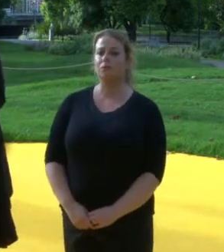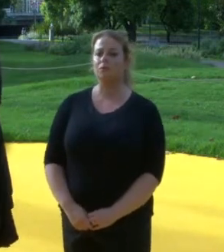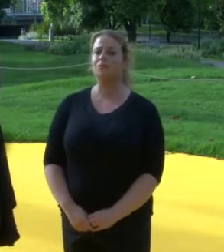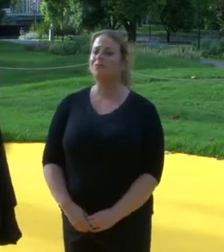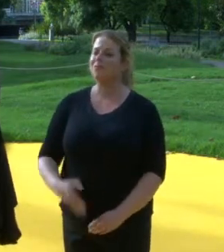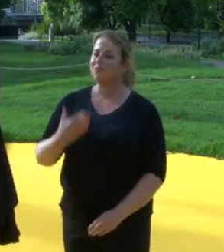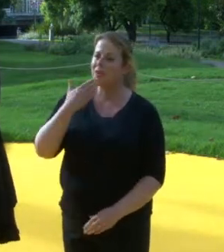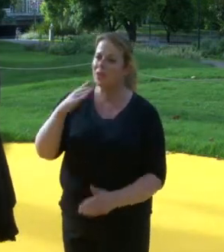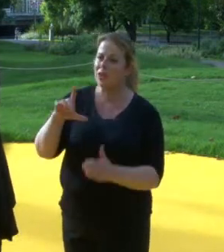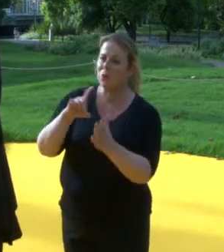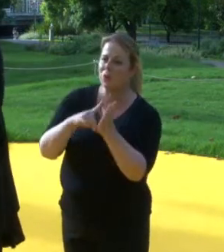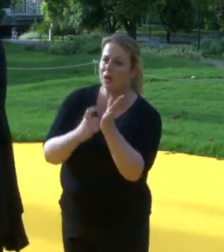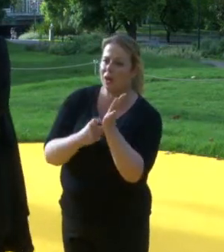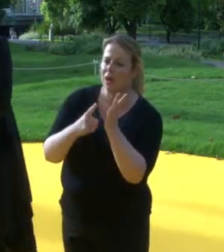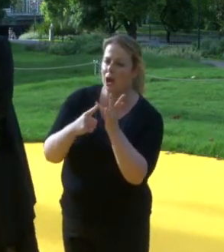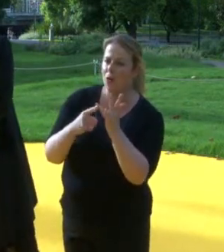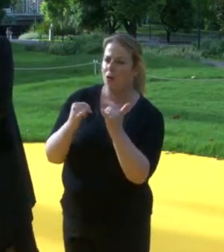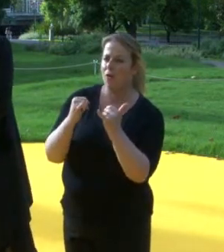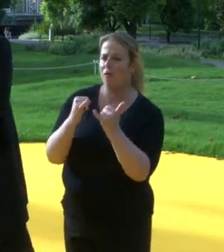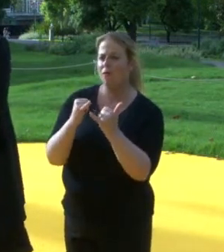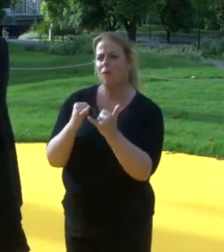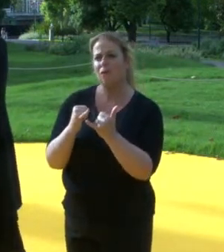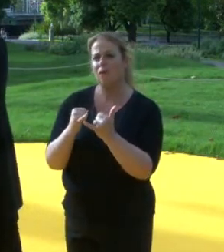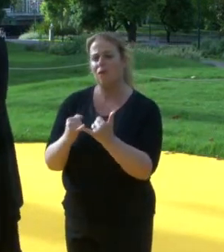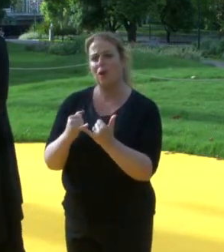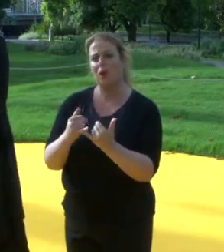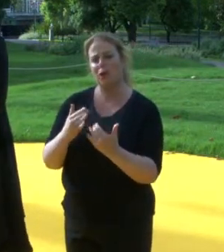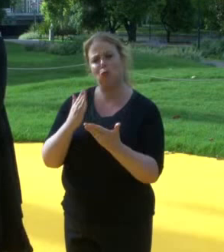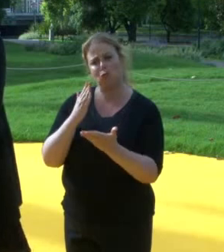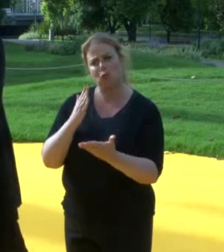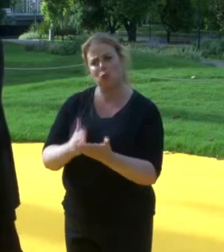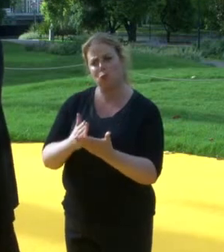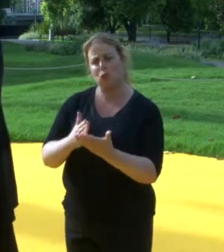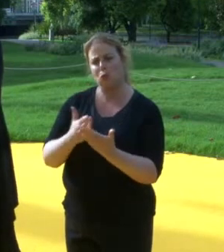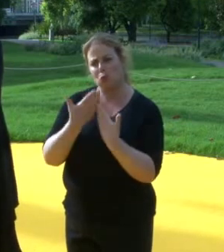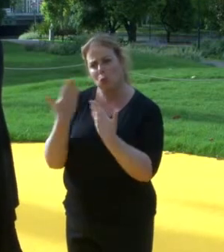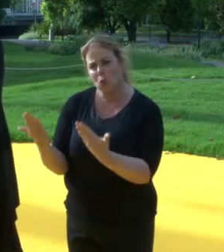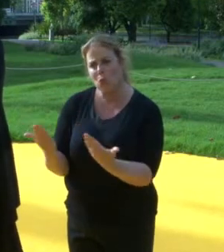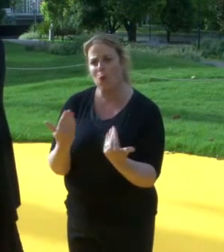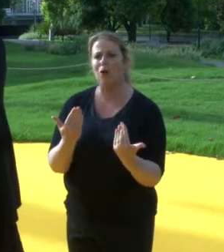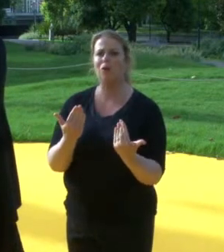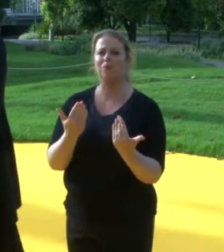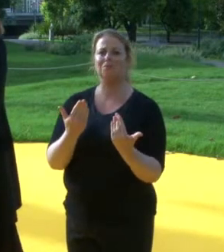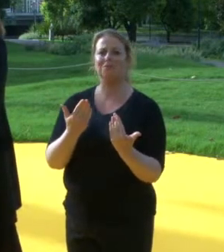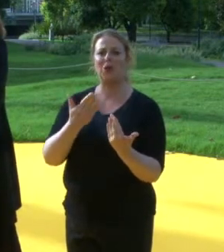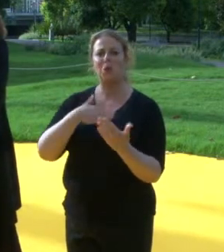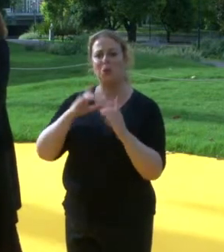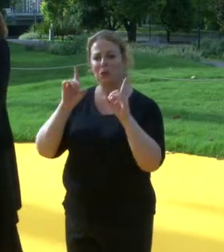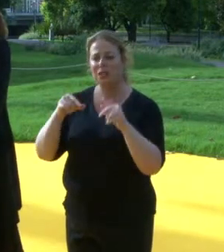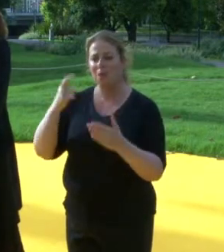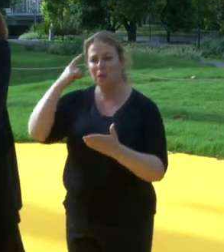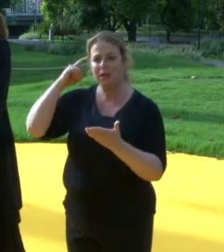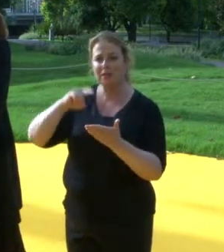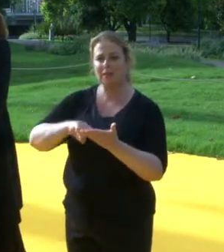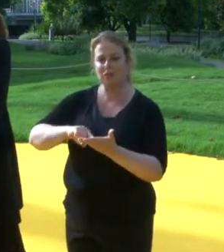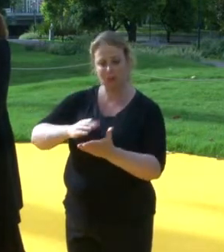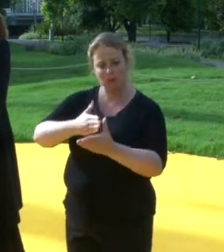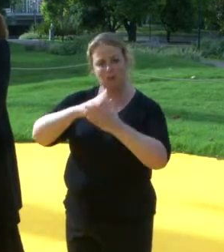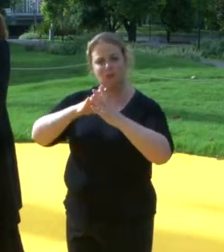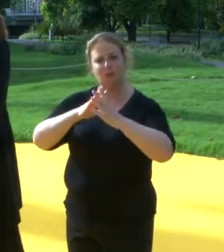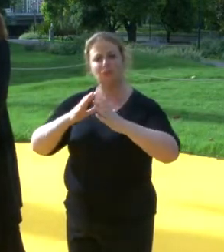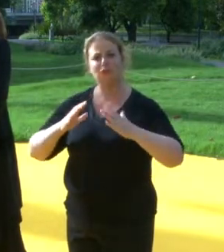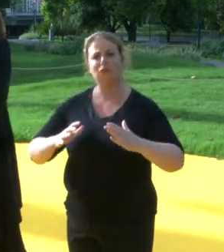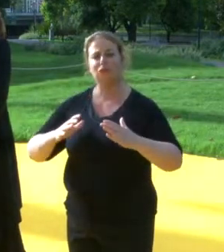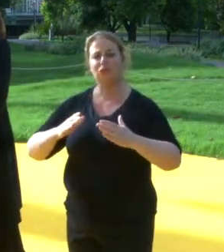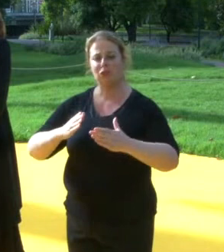Well, thank you, Caro, for that very warm and heartfelt welcome. And I too would like to begin by acknowledging the First Peoples and traditional owners